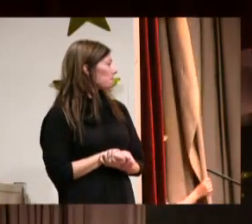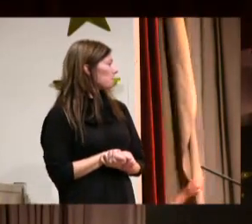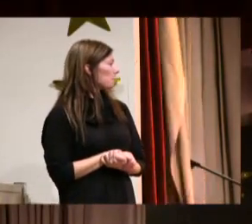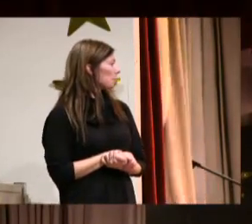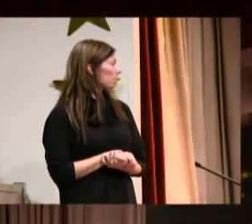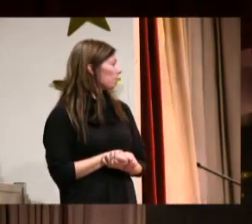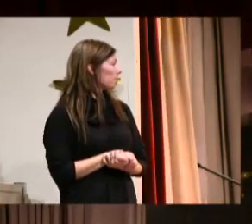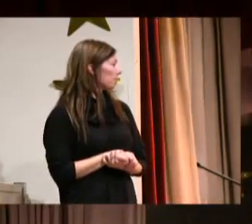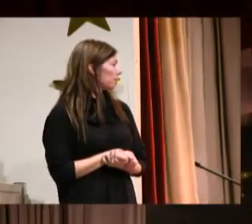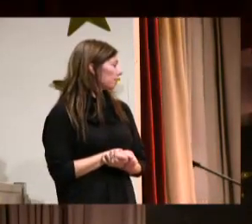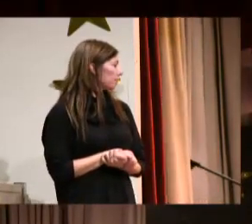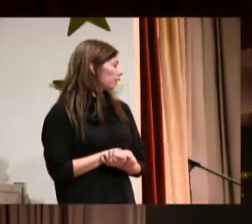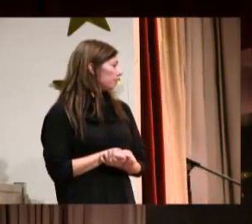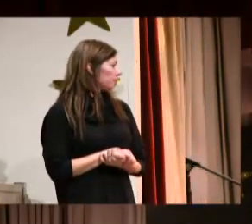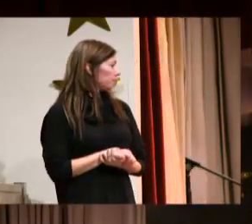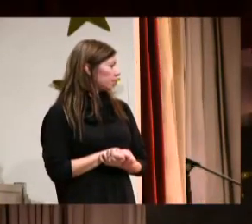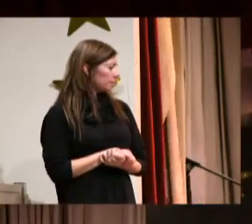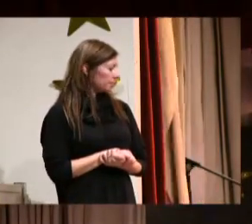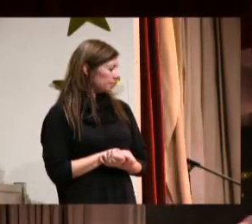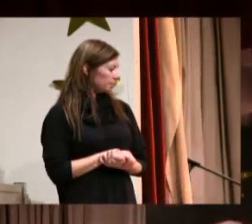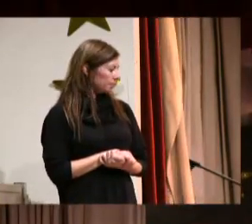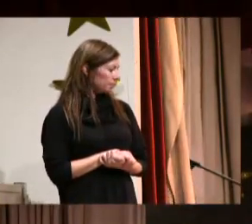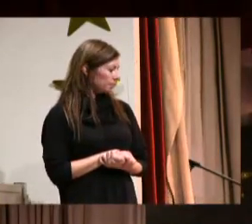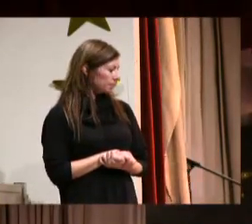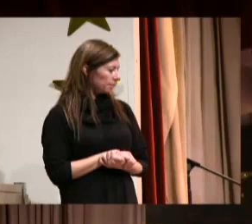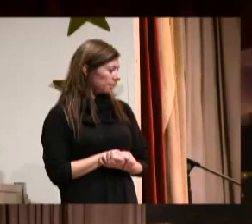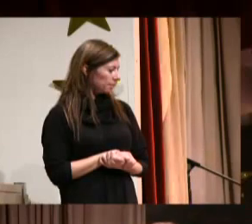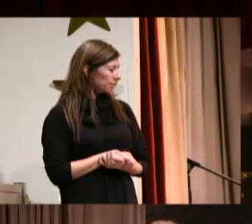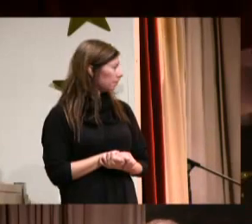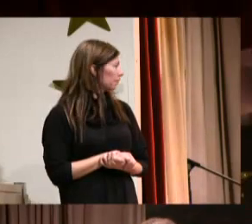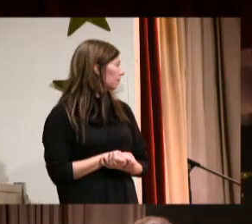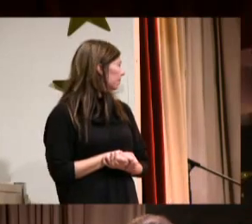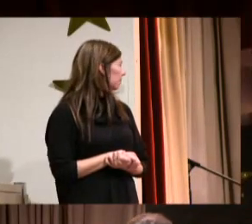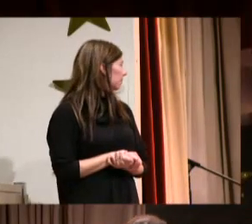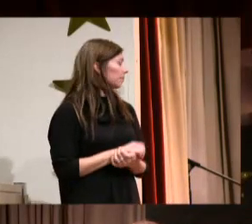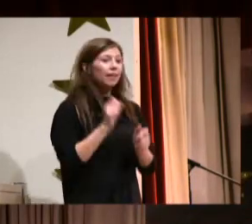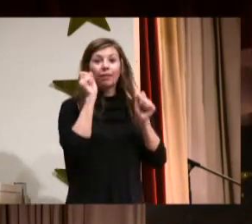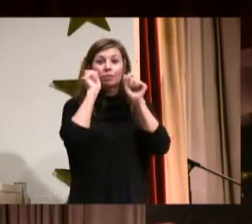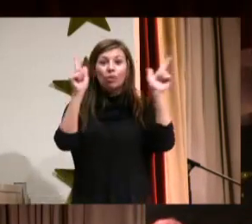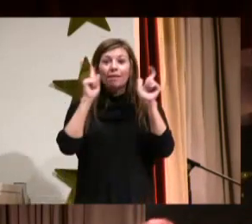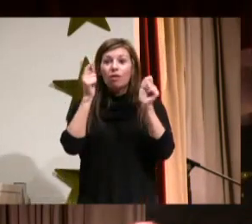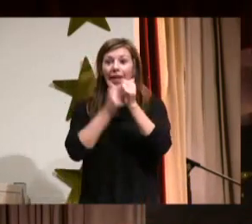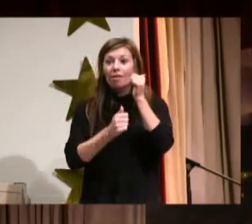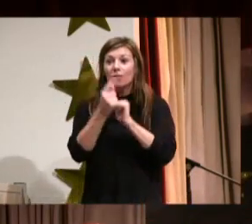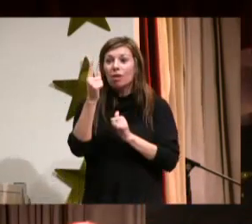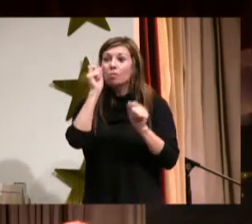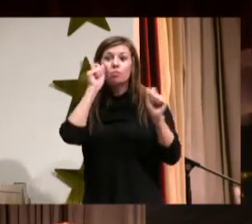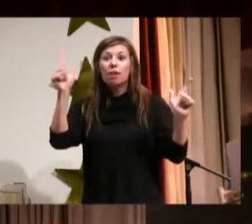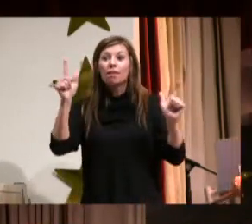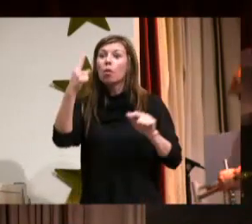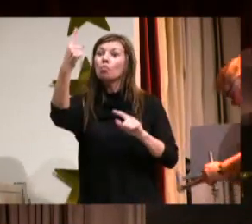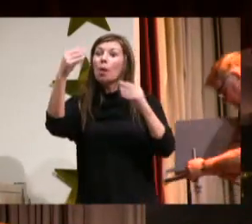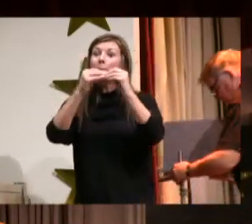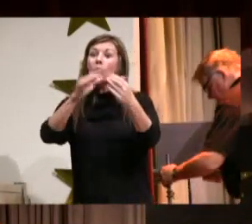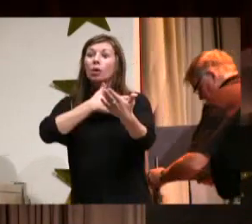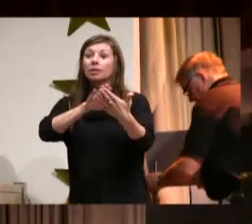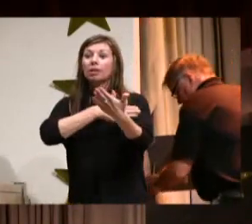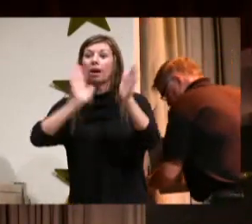Surprise for everybody. everybody, and that is we have one more